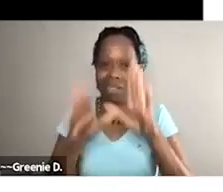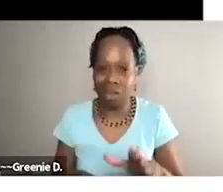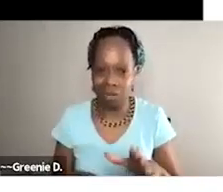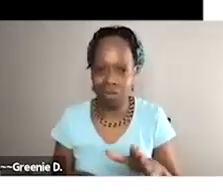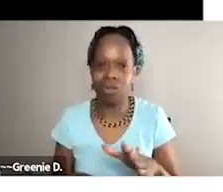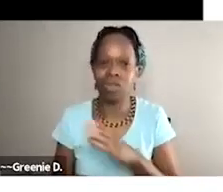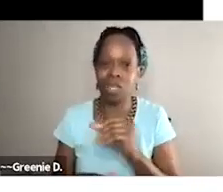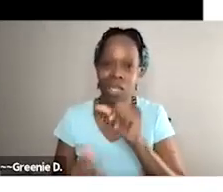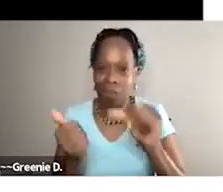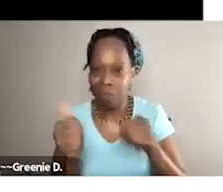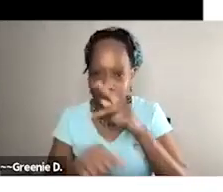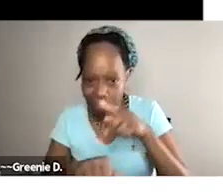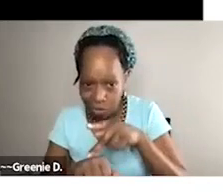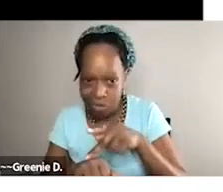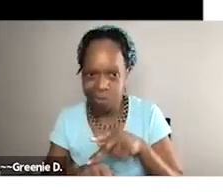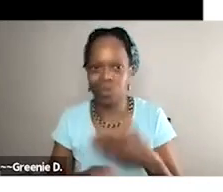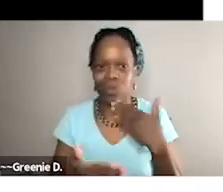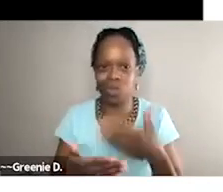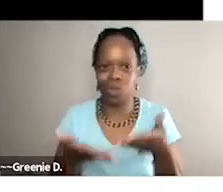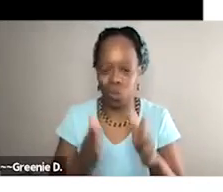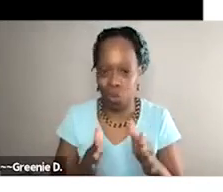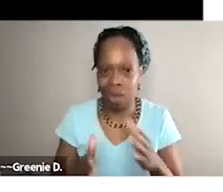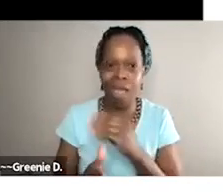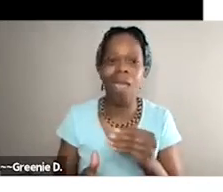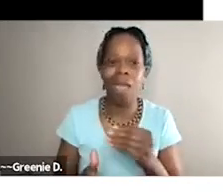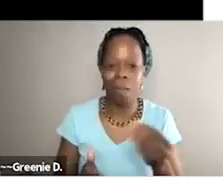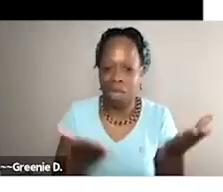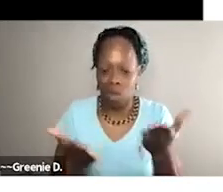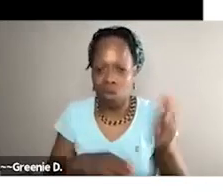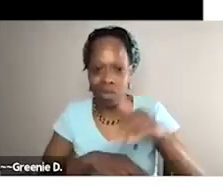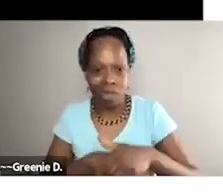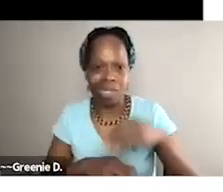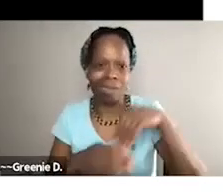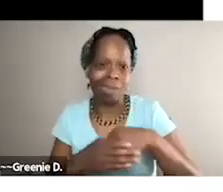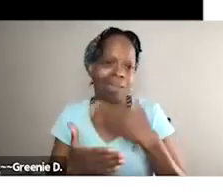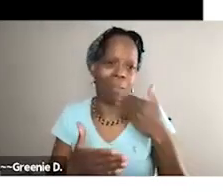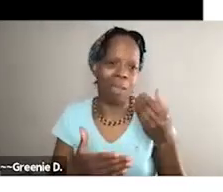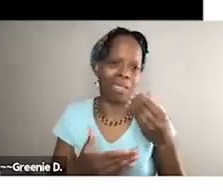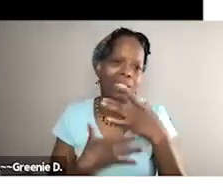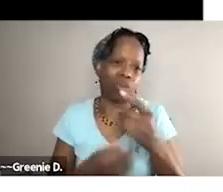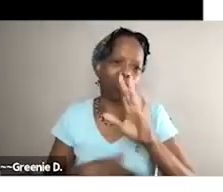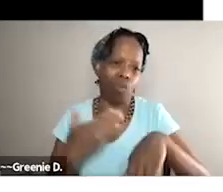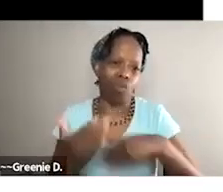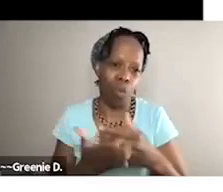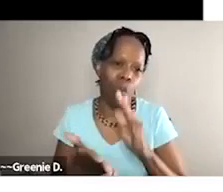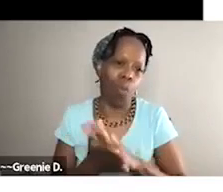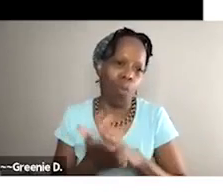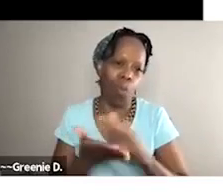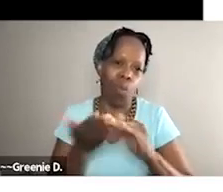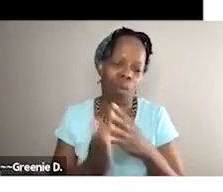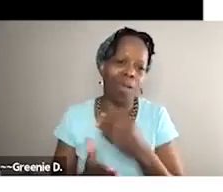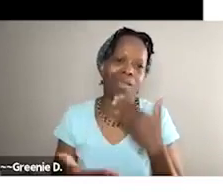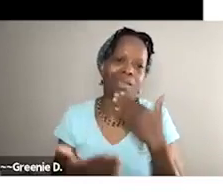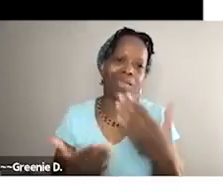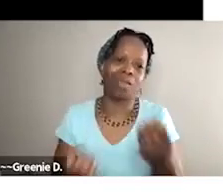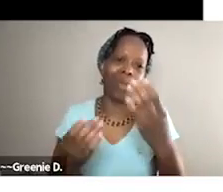disability inclusion is the best interest for the whole entire school community. So thank you so much. And we now